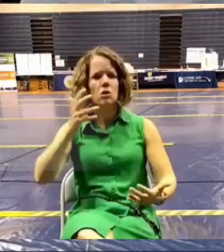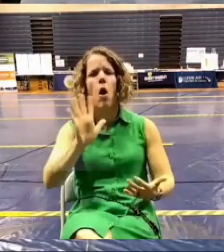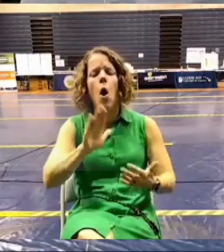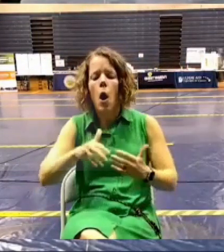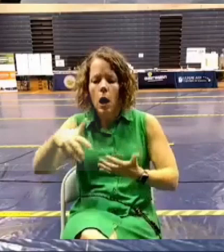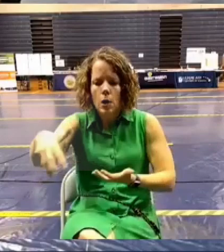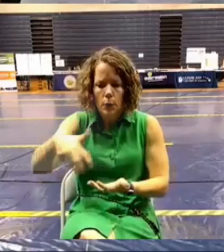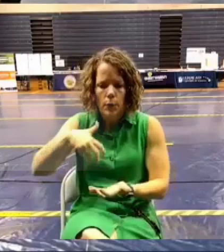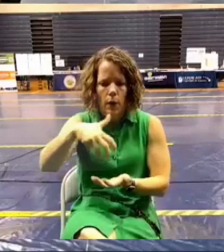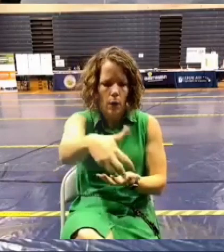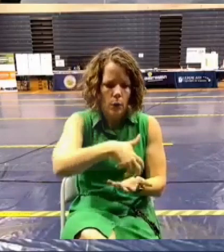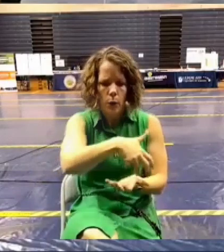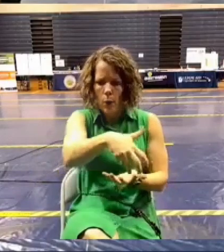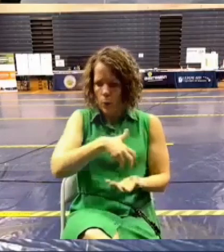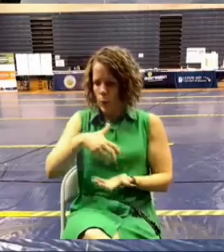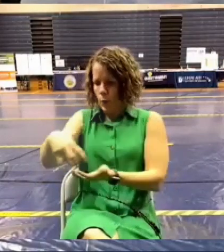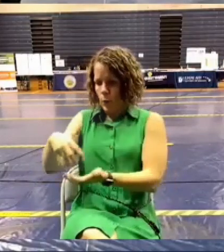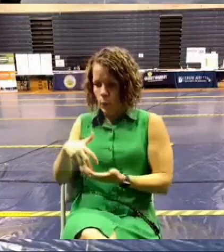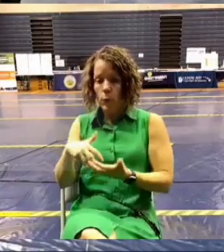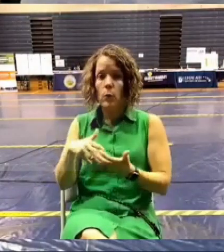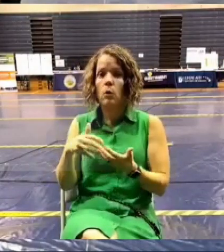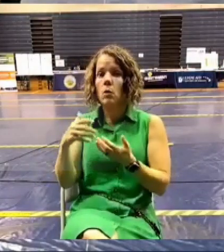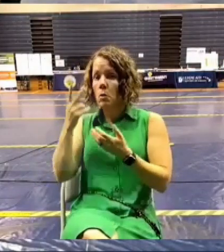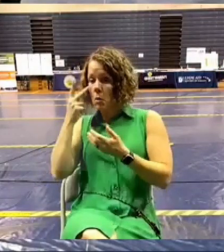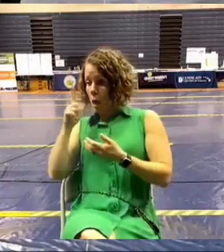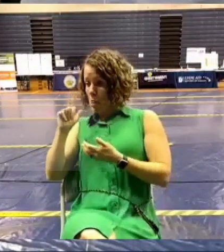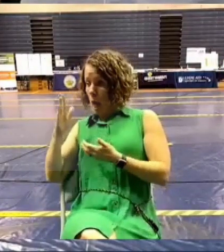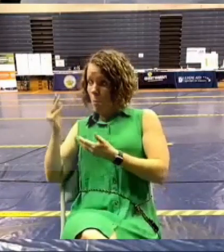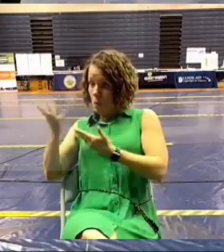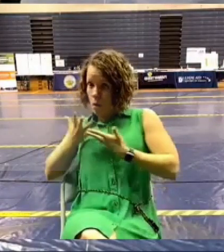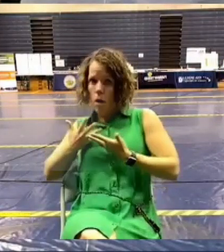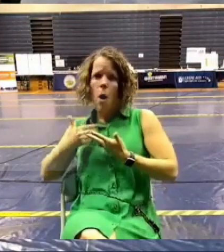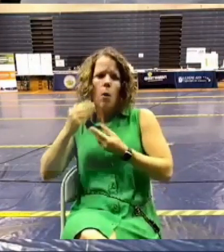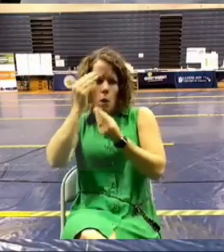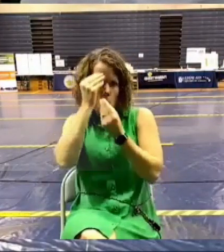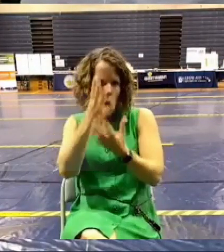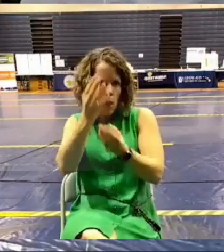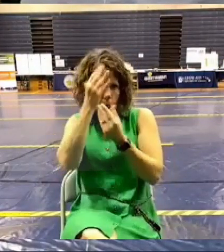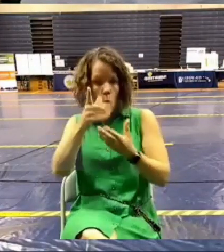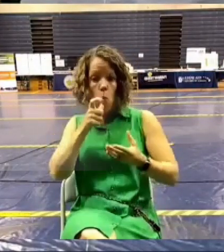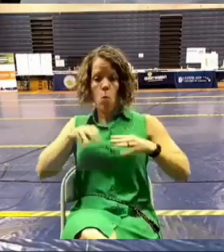continue to communicate with the homeowner each step along the way. Thank you,